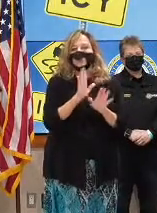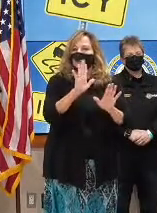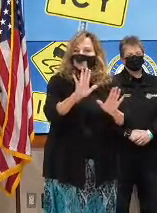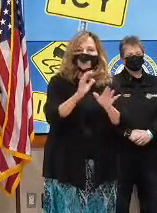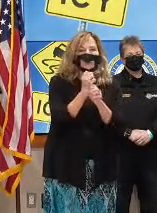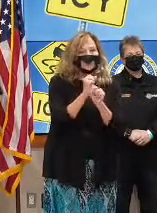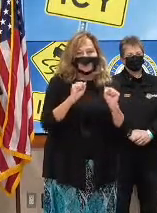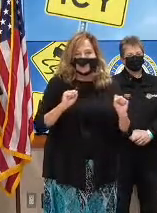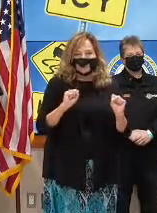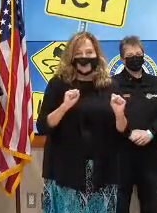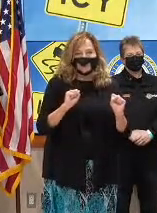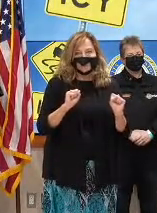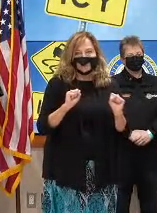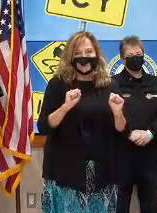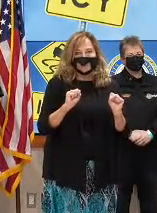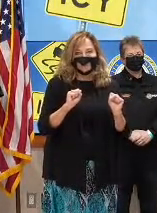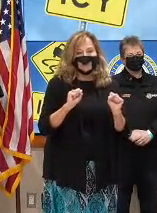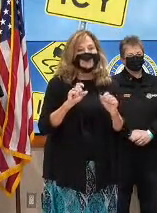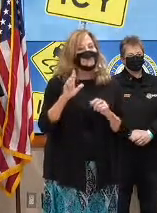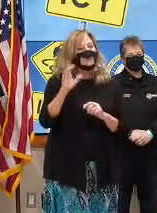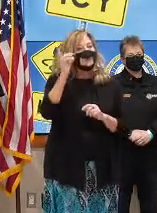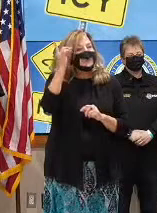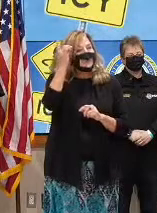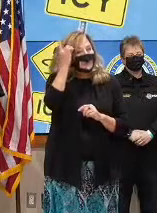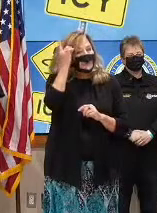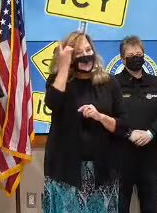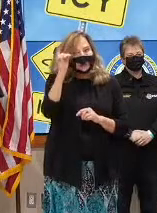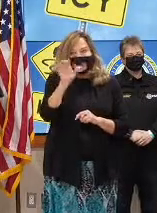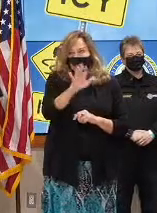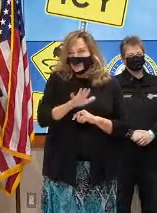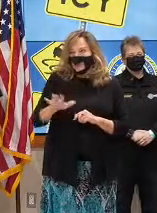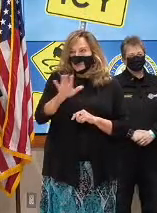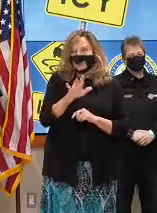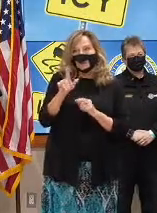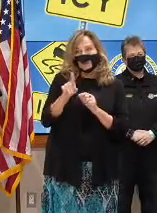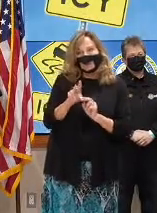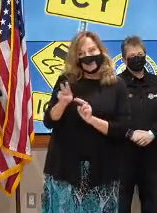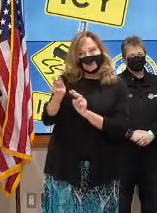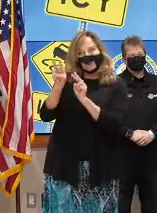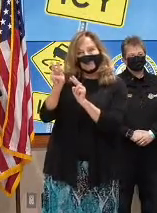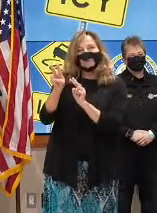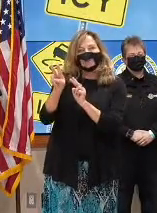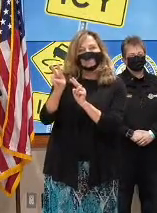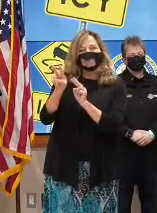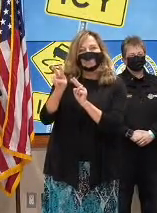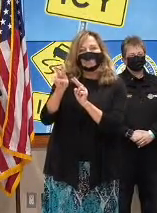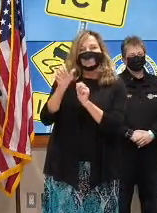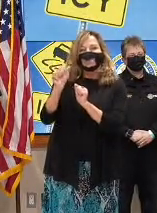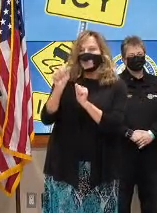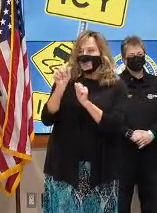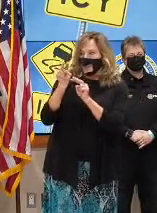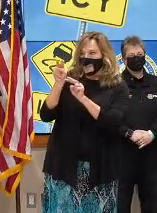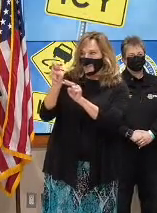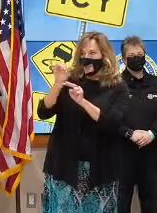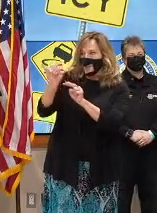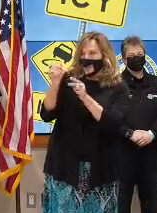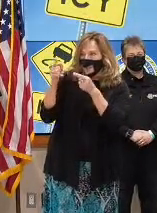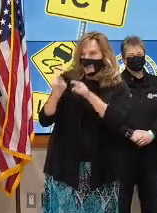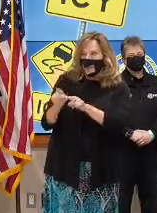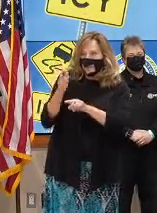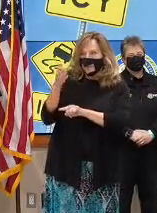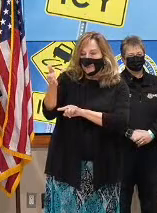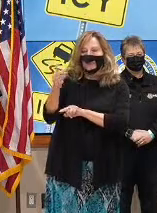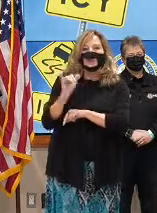Unfortunately, our neighbors upstate in the Dallas area have already shown us a preview of what we could see here.